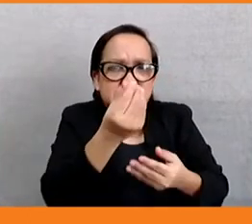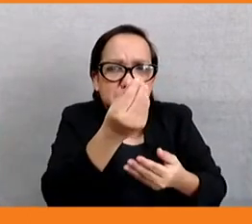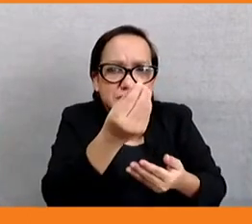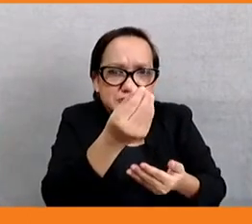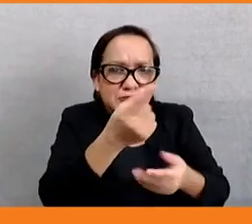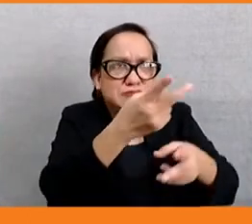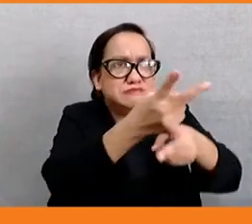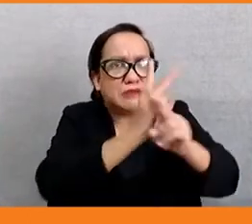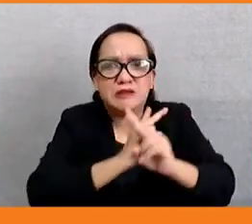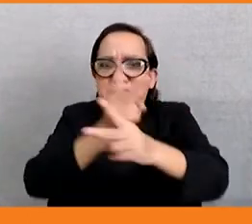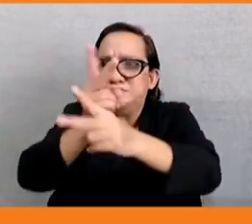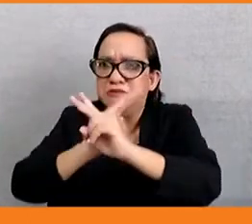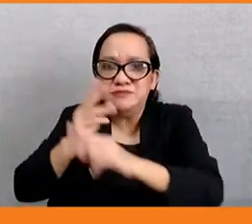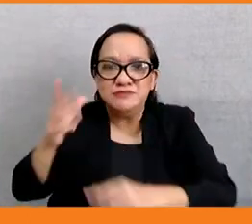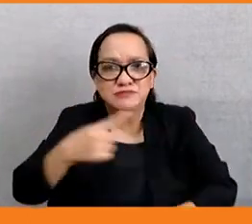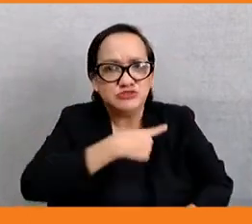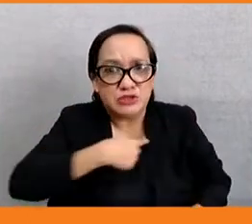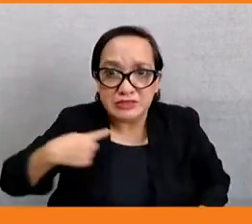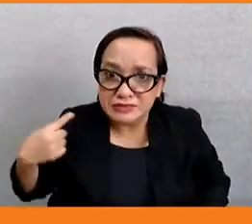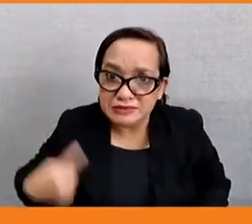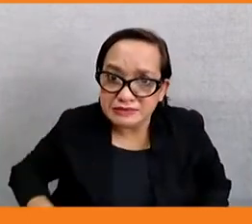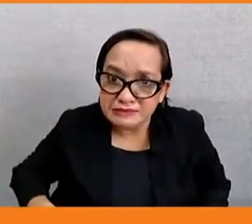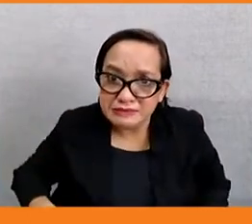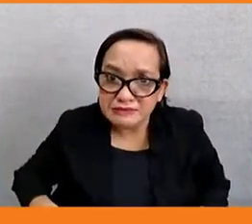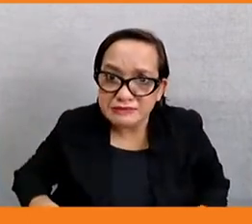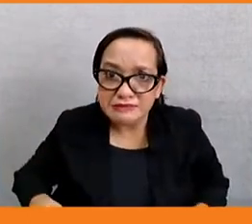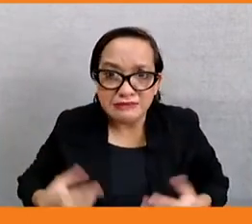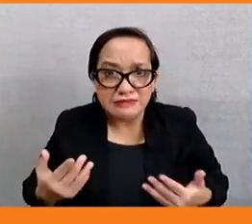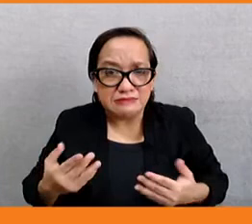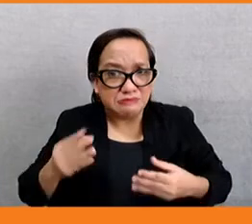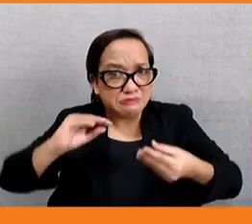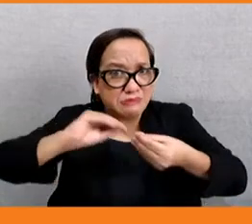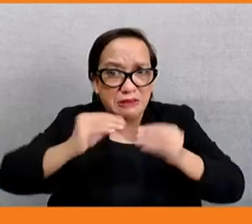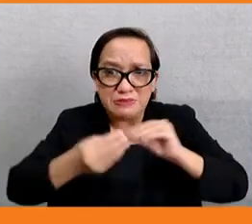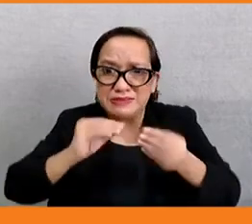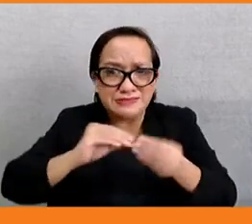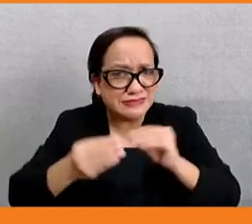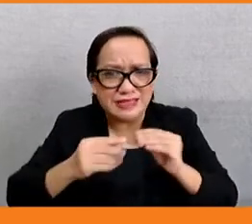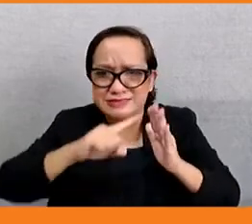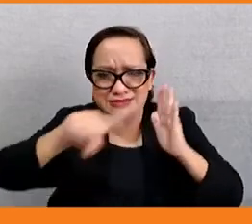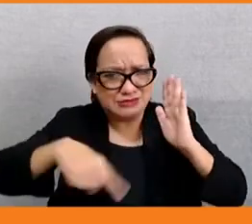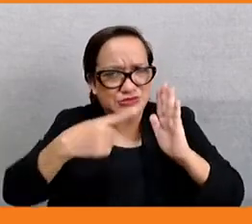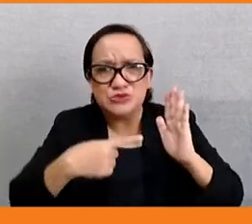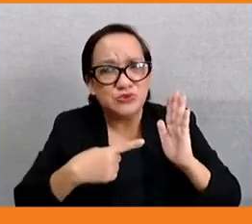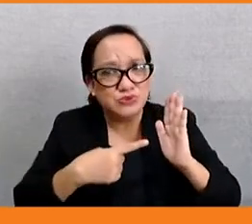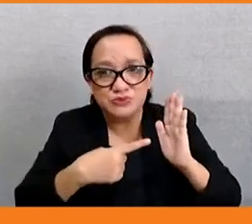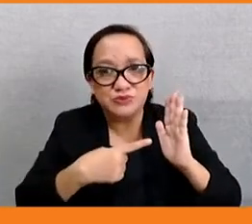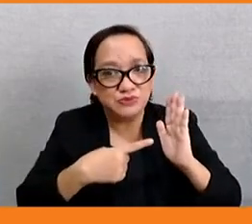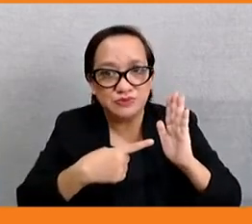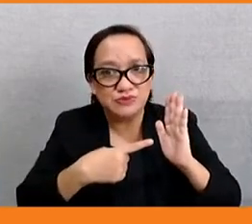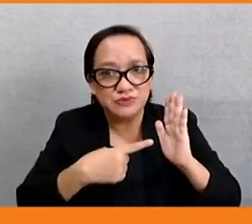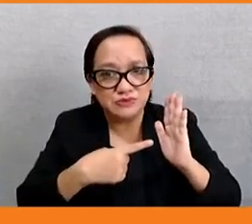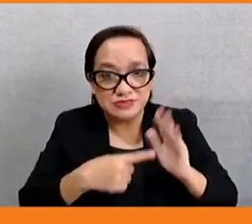corruption resulted in this crisis. On top of that, we are also hit by climate change and other